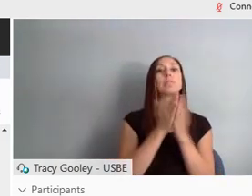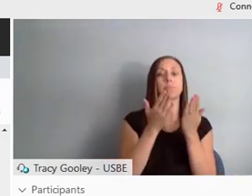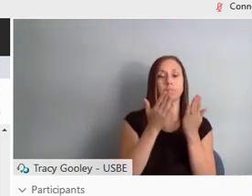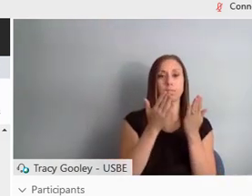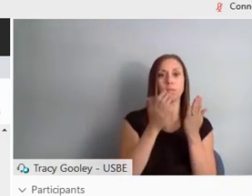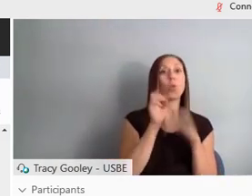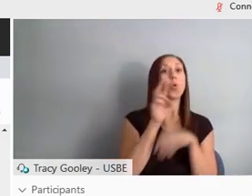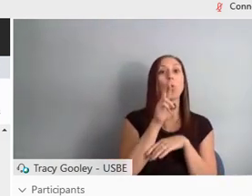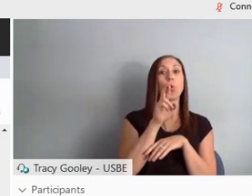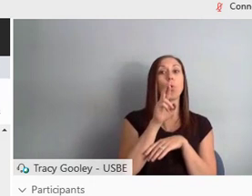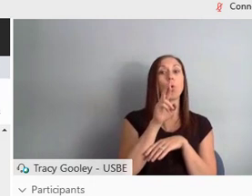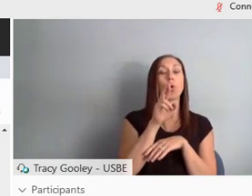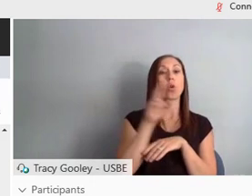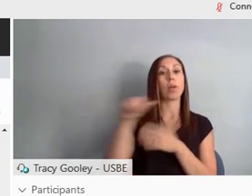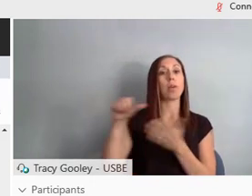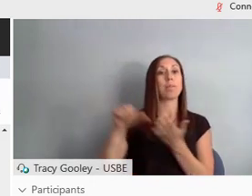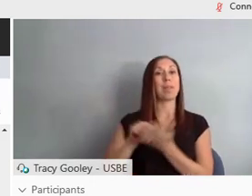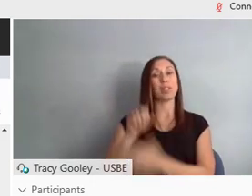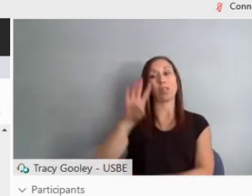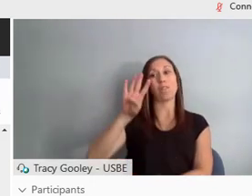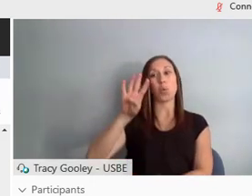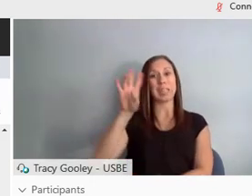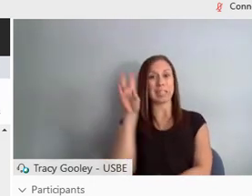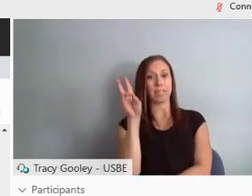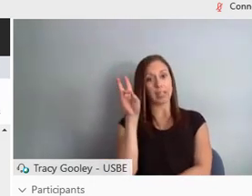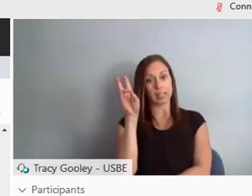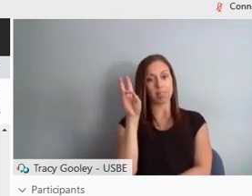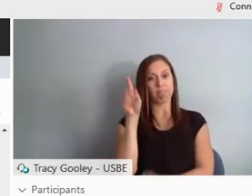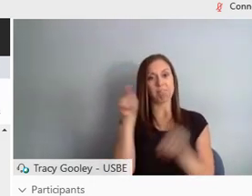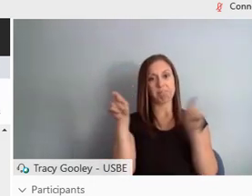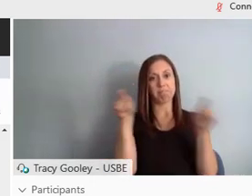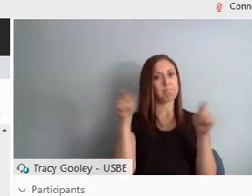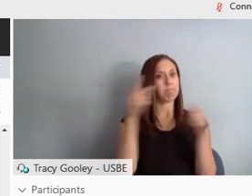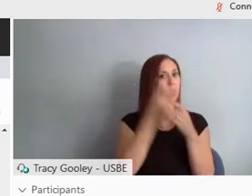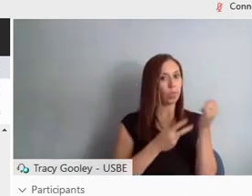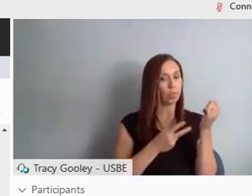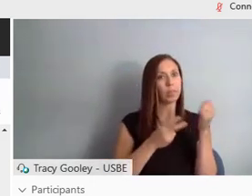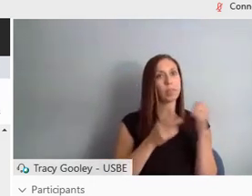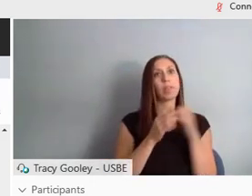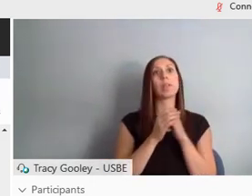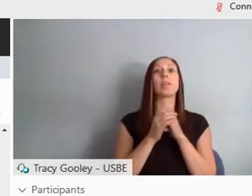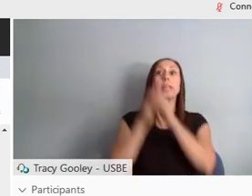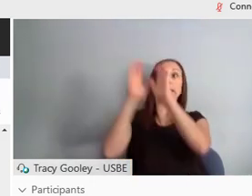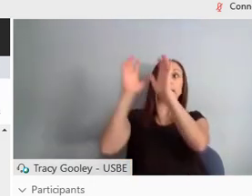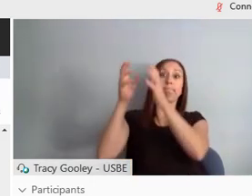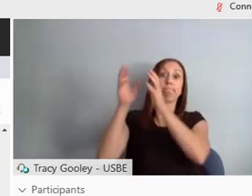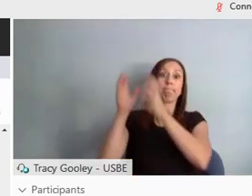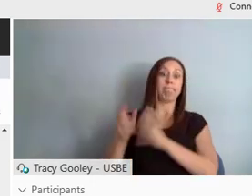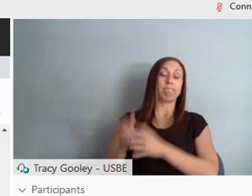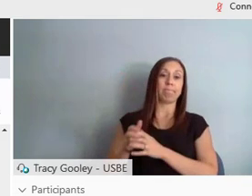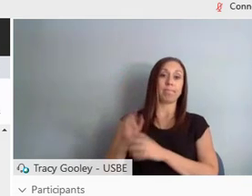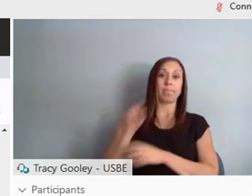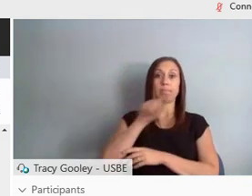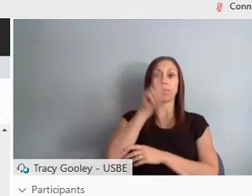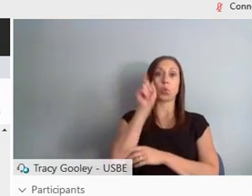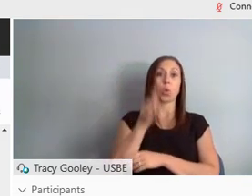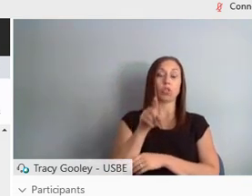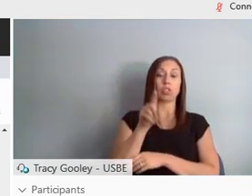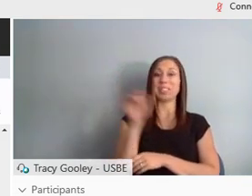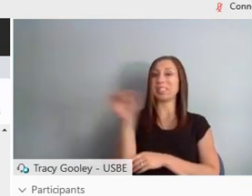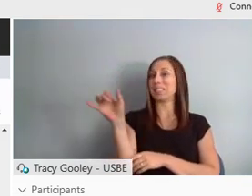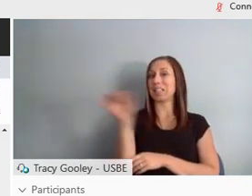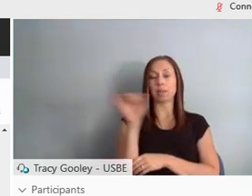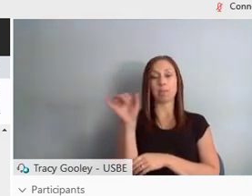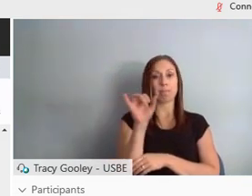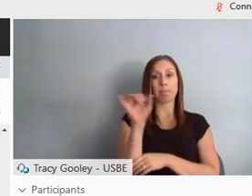manual, or you can find it on page 47. It is grouped by question, the same